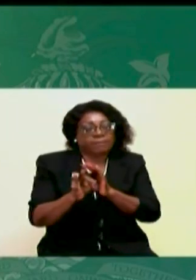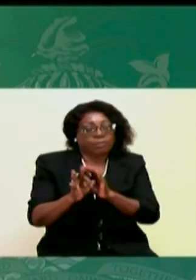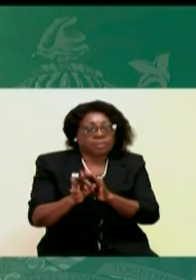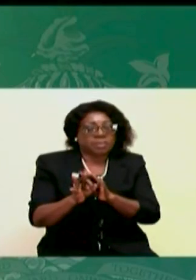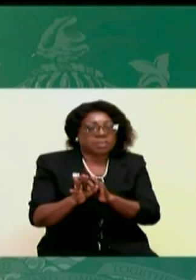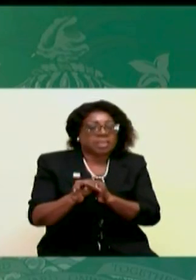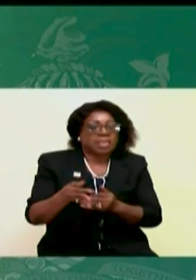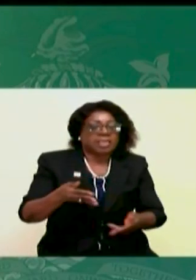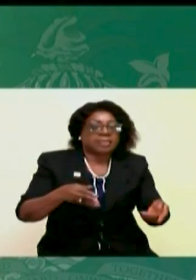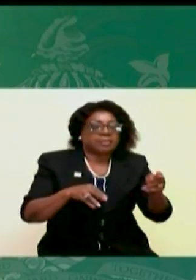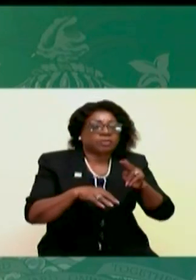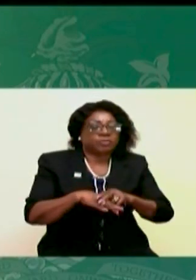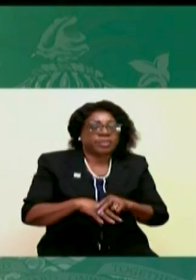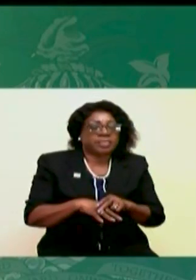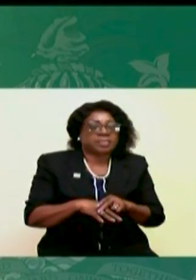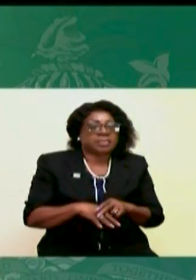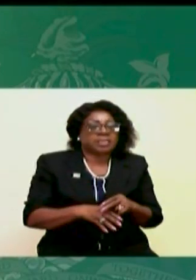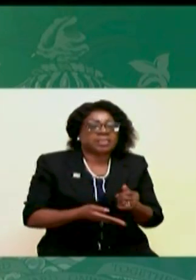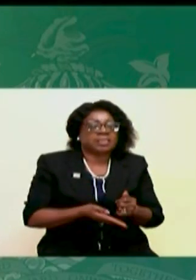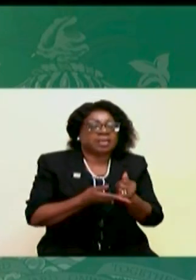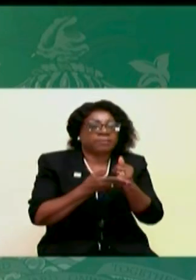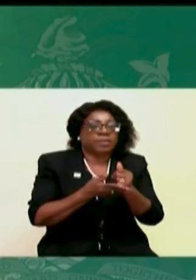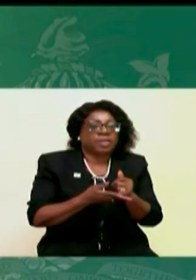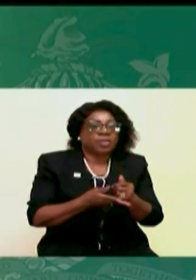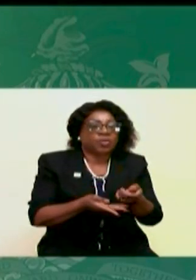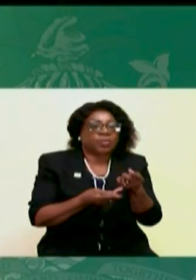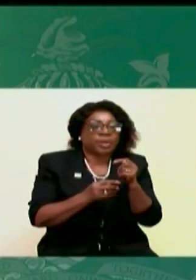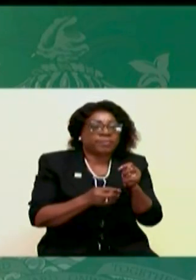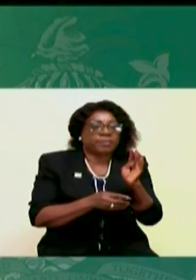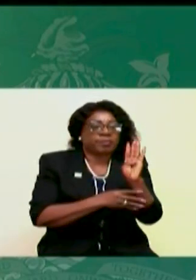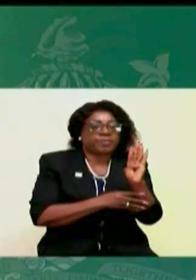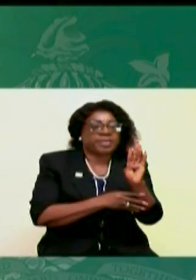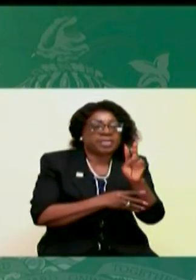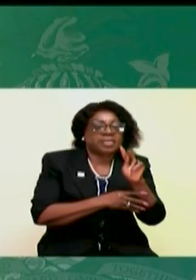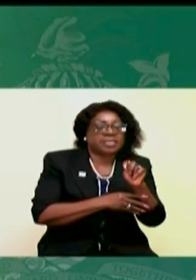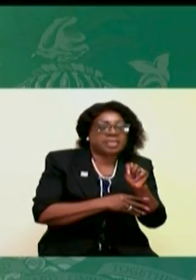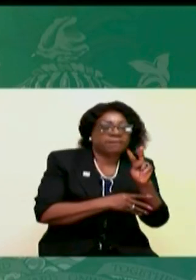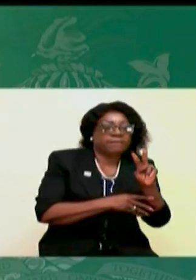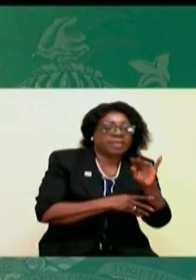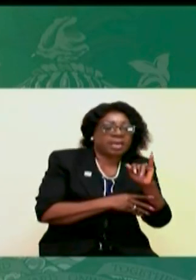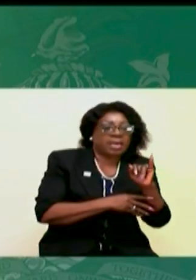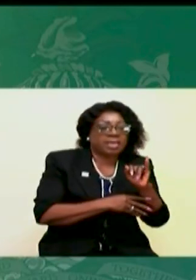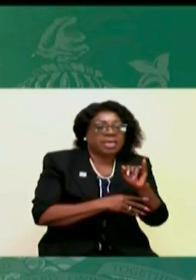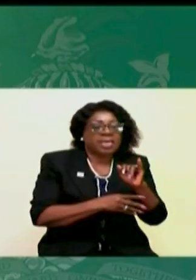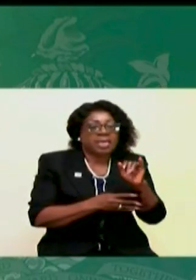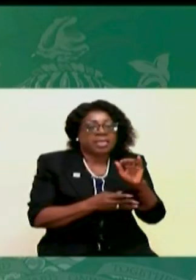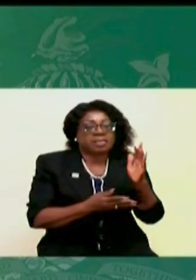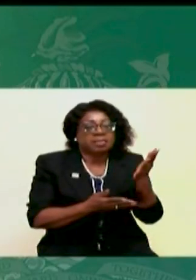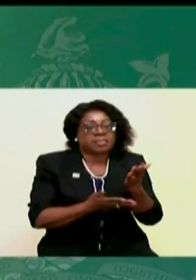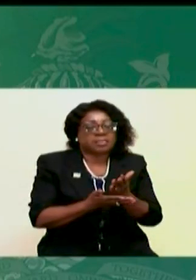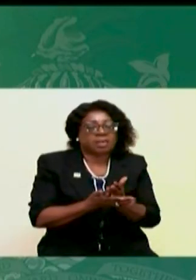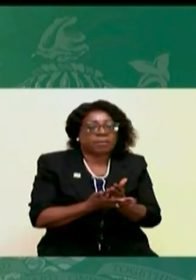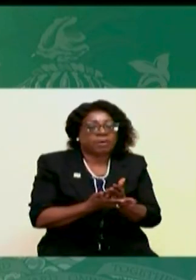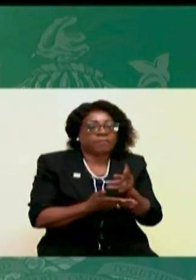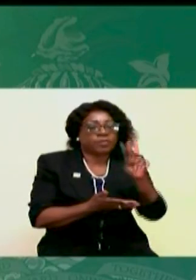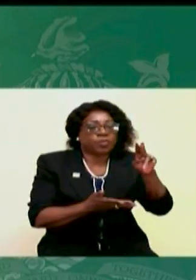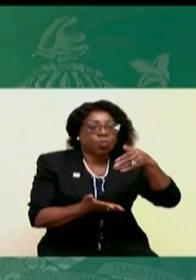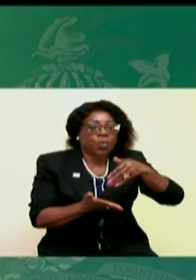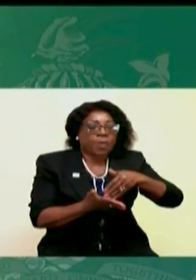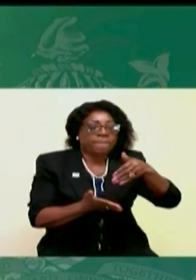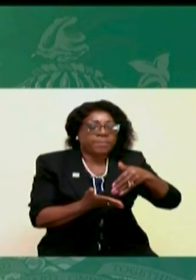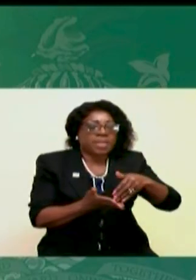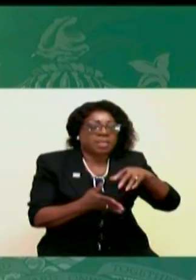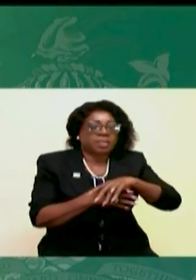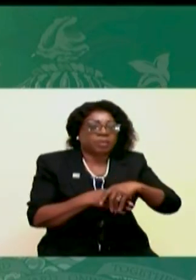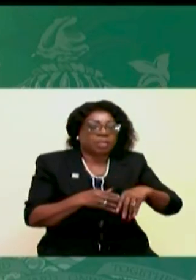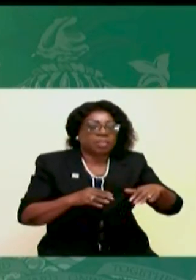the Bahamas Technical and Vocational Institute, BTVI, in the sum of $2 million, which means that